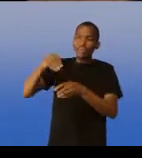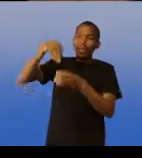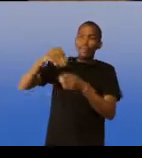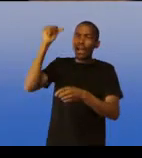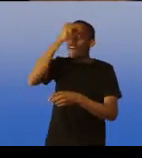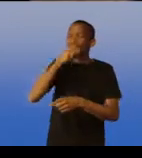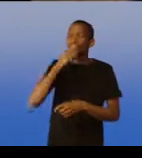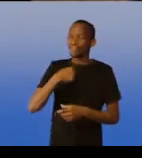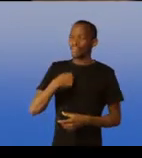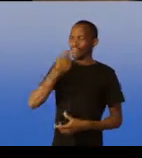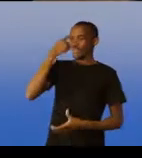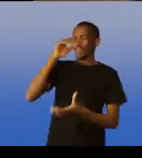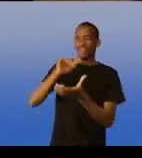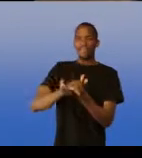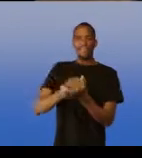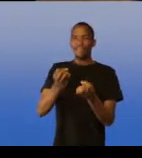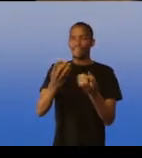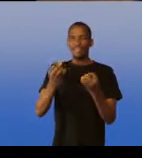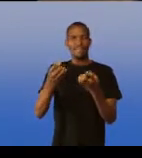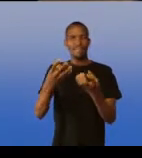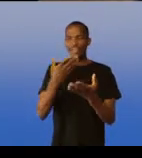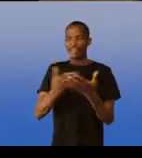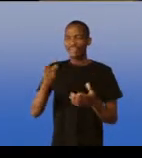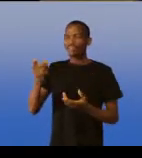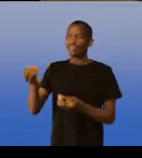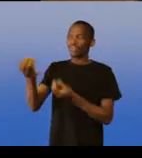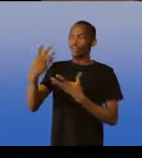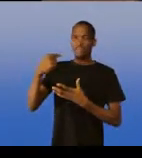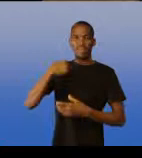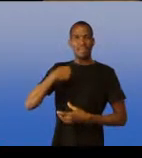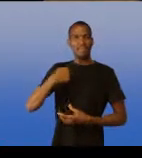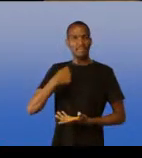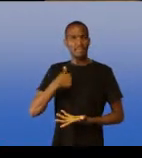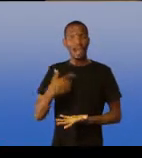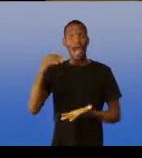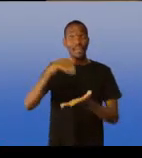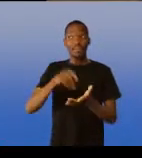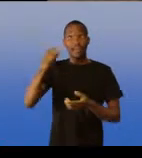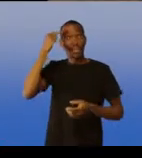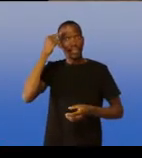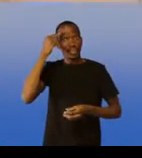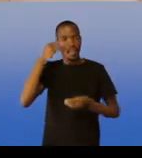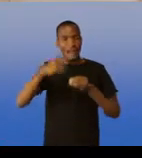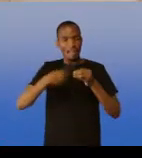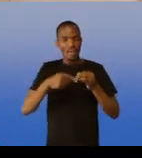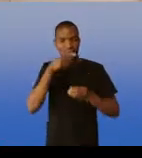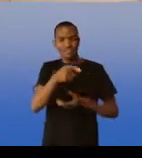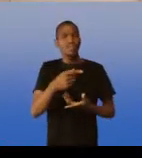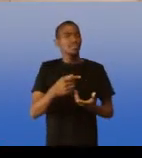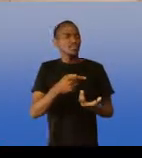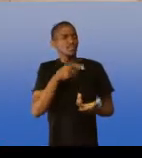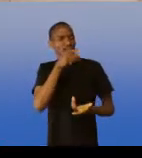also believe that to whom much is given, much is required, and we're a blessed nation. And so when you think about the implications of a